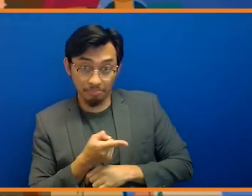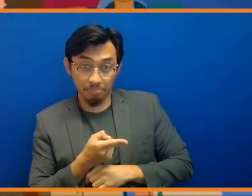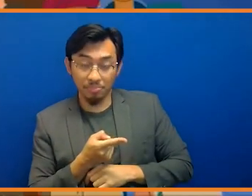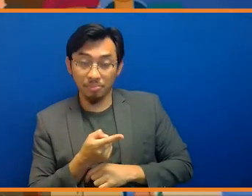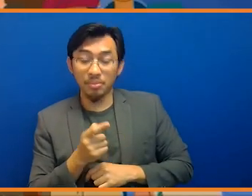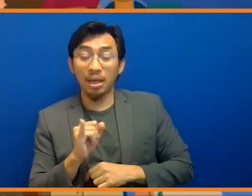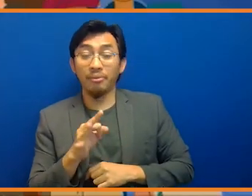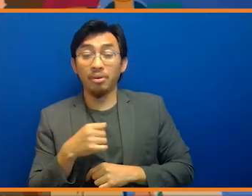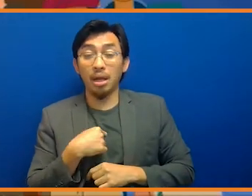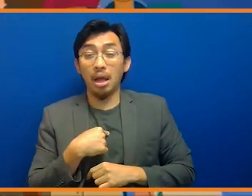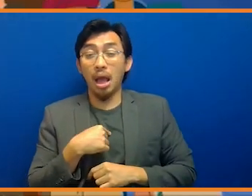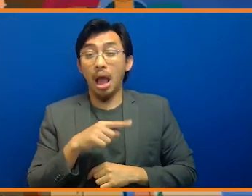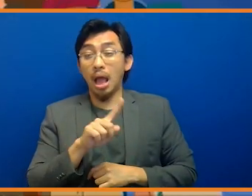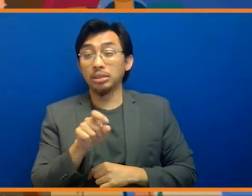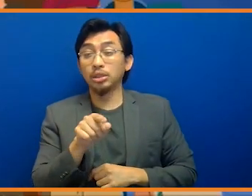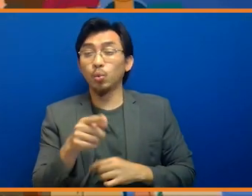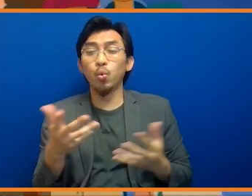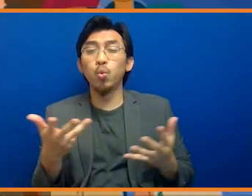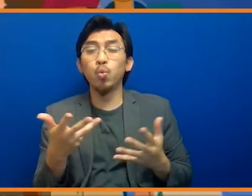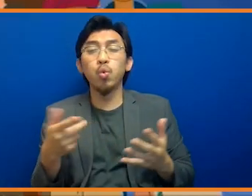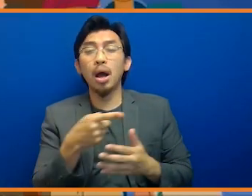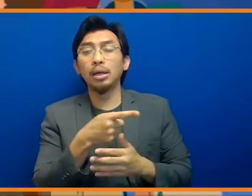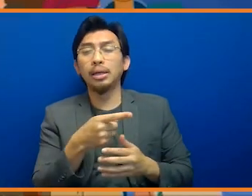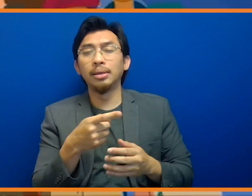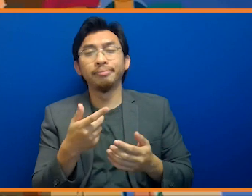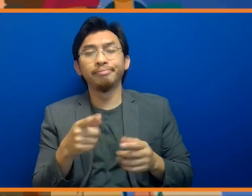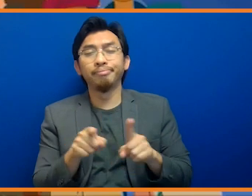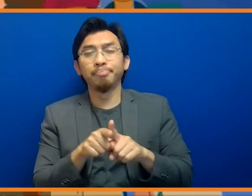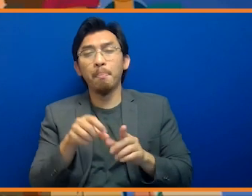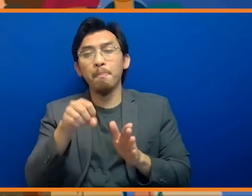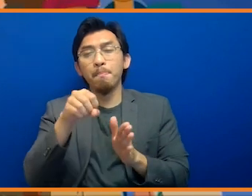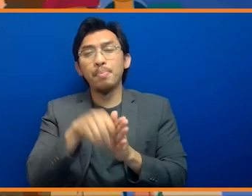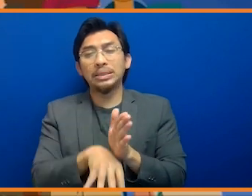if I ask you what is missing here,